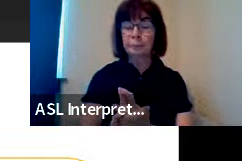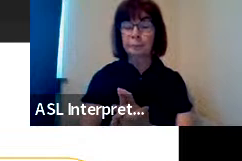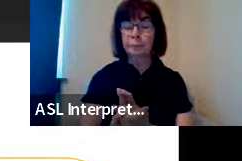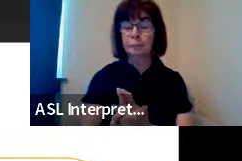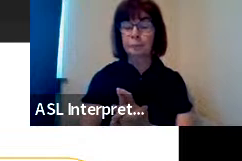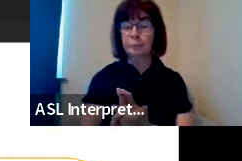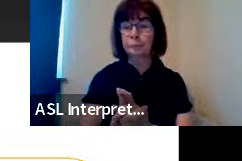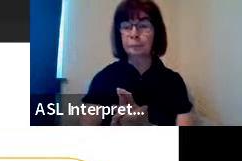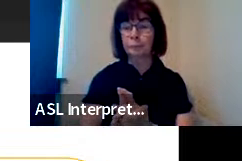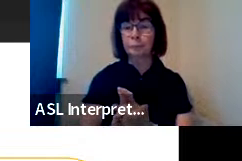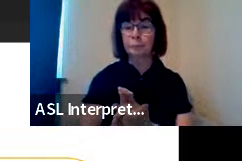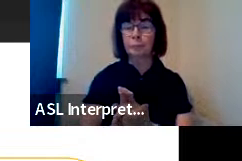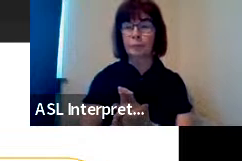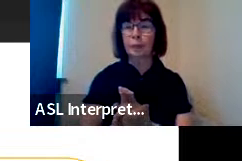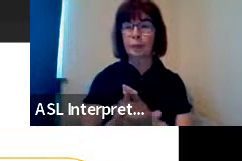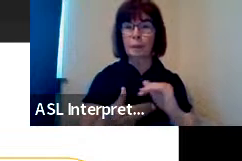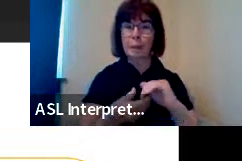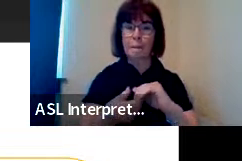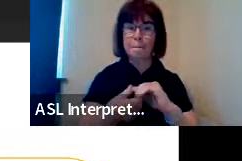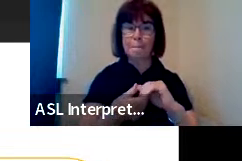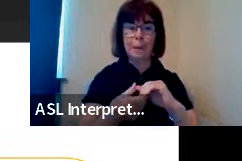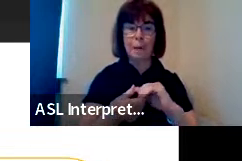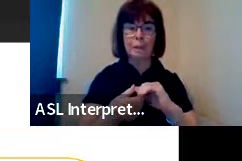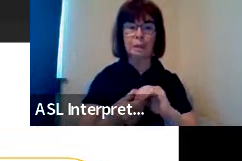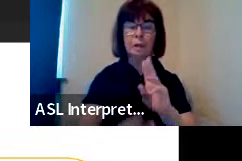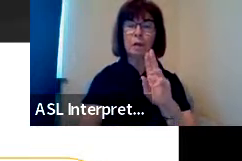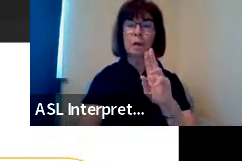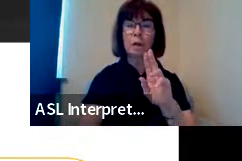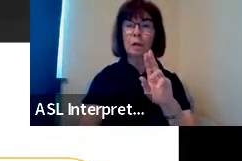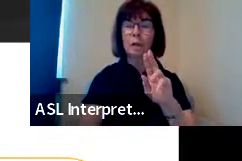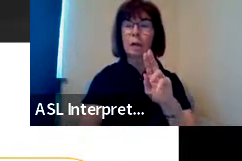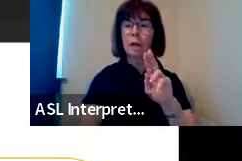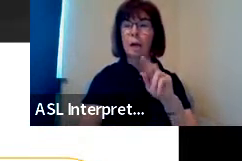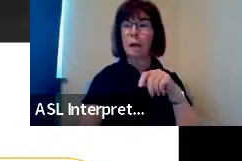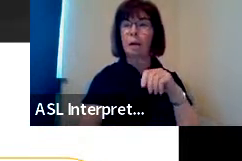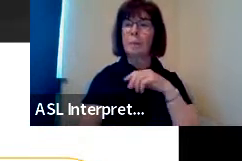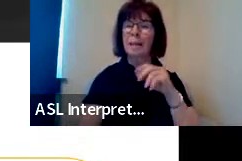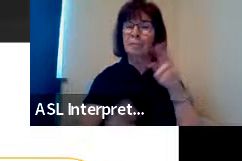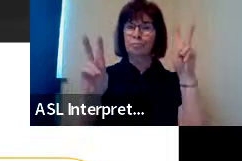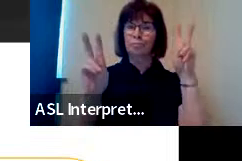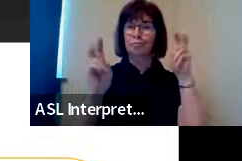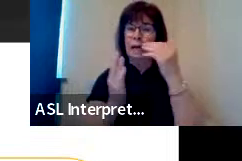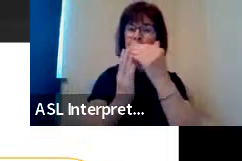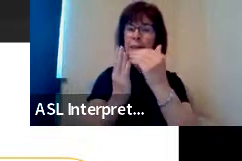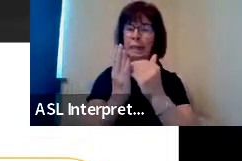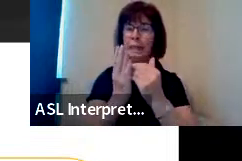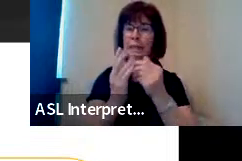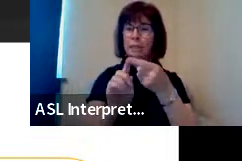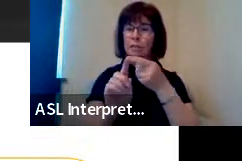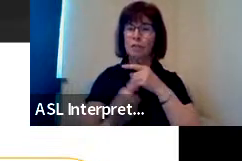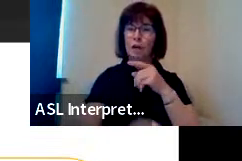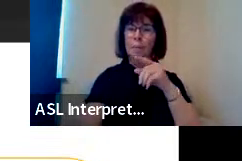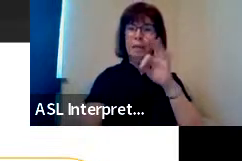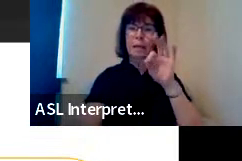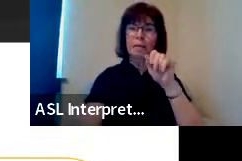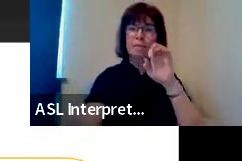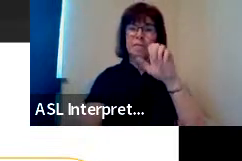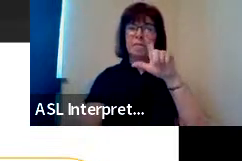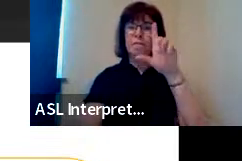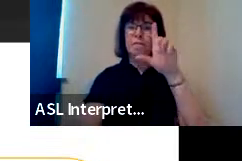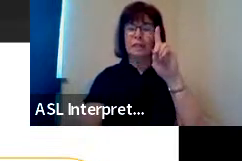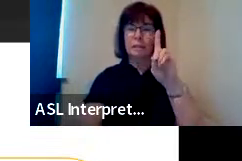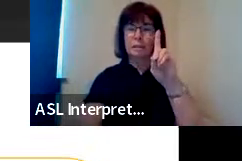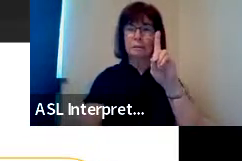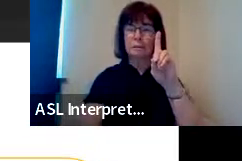with the partner updates and what we call lessons from the field. And this is an opportunity.